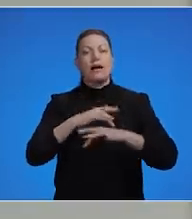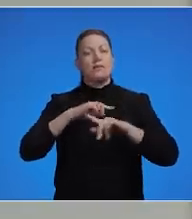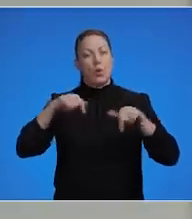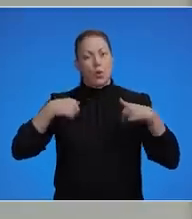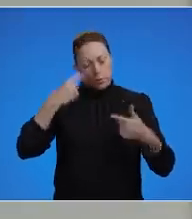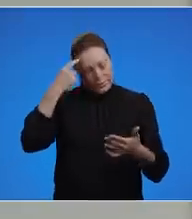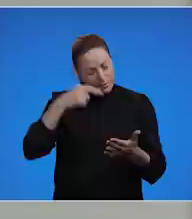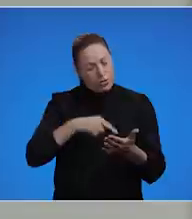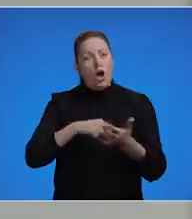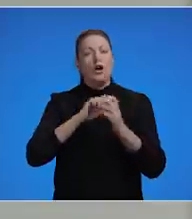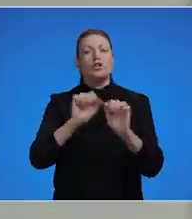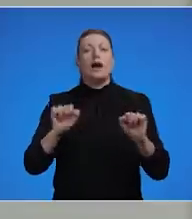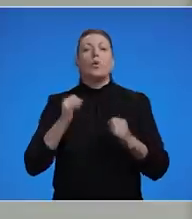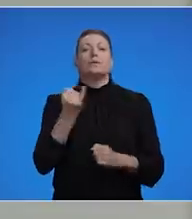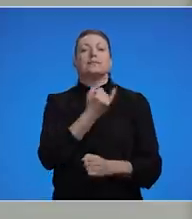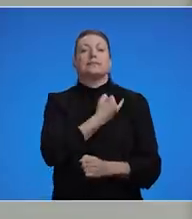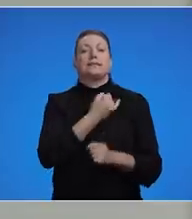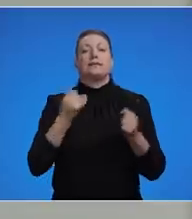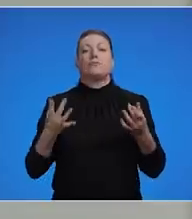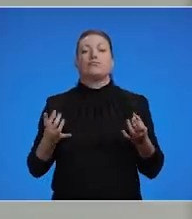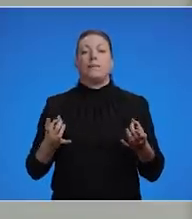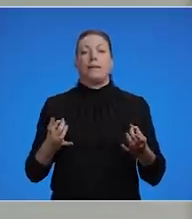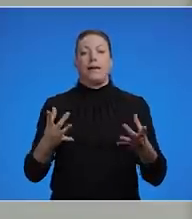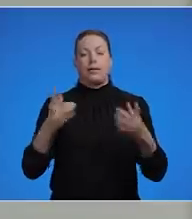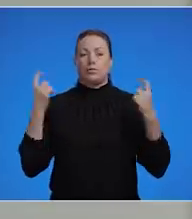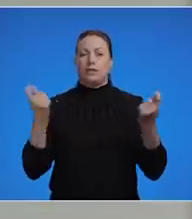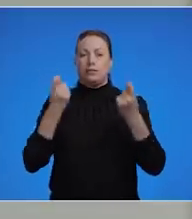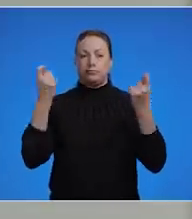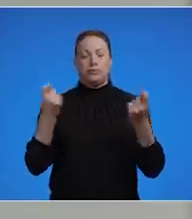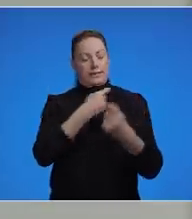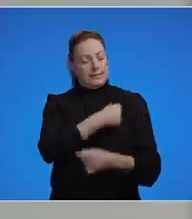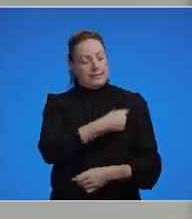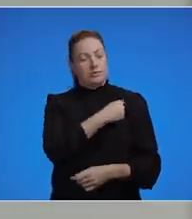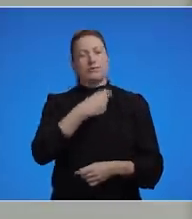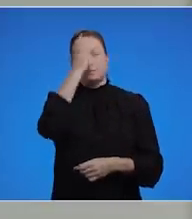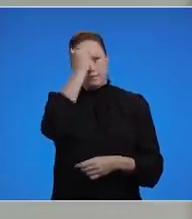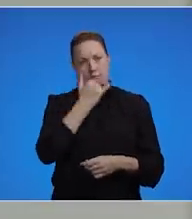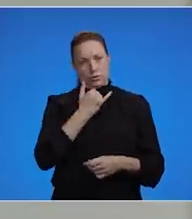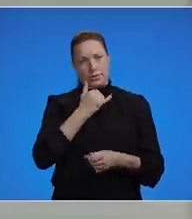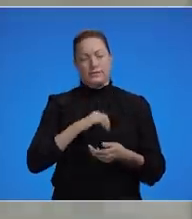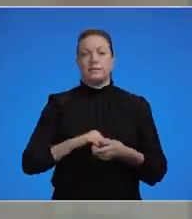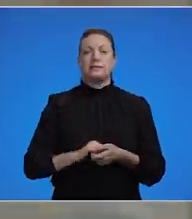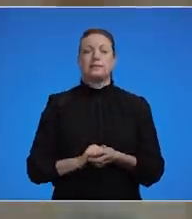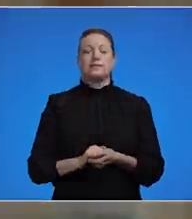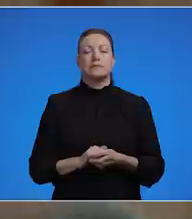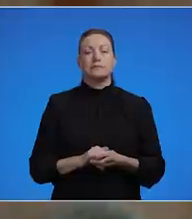now acknowledge our sins and so prepare ourselves to celebrate the sacred mysteries.